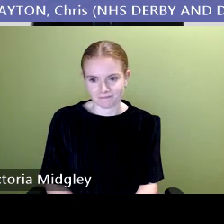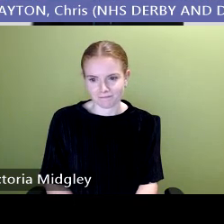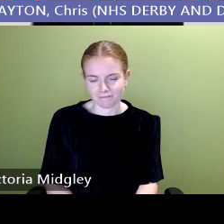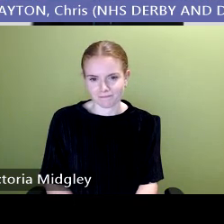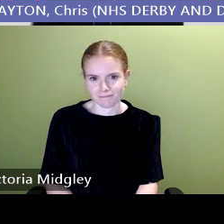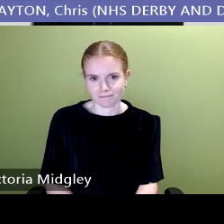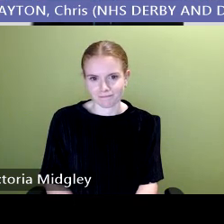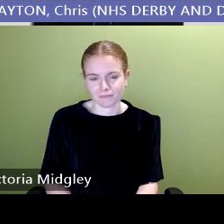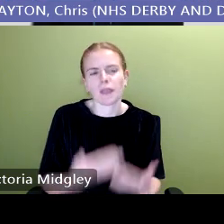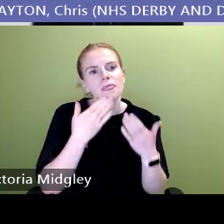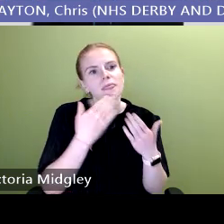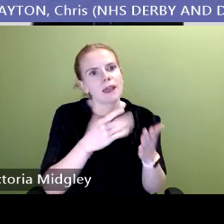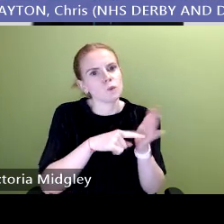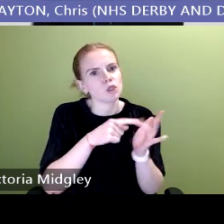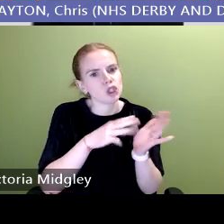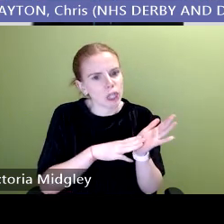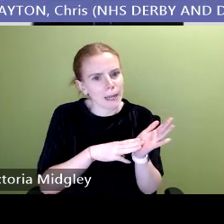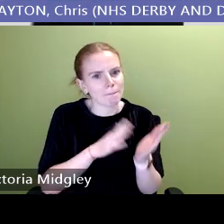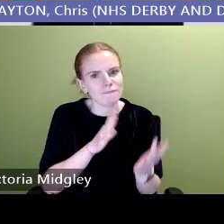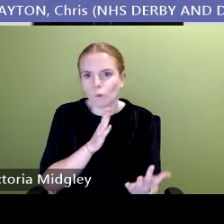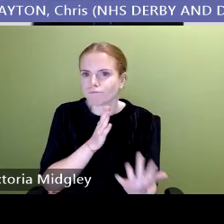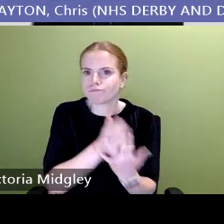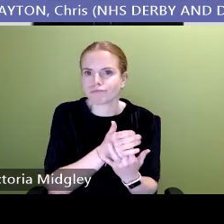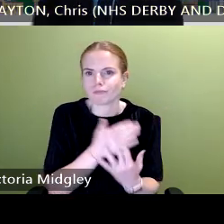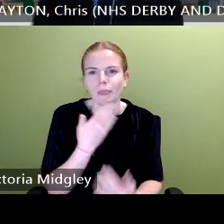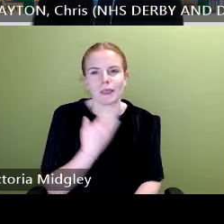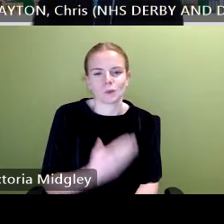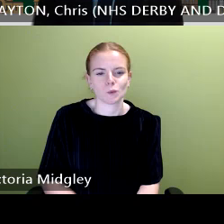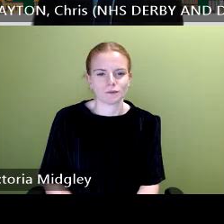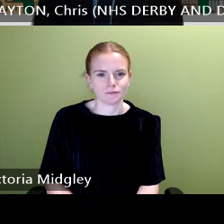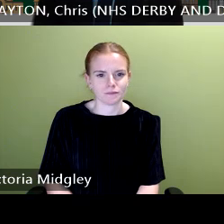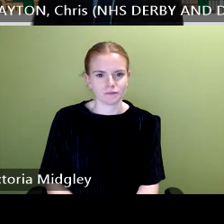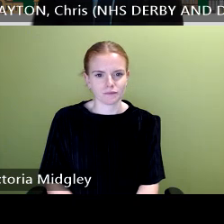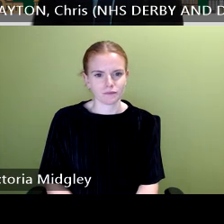Jim, for stepping in there. That was very quick.